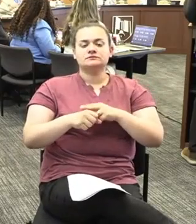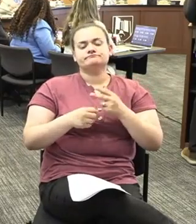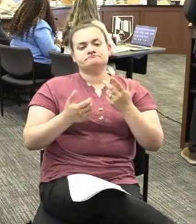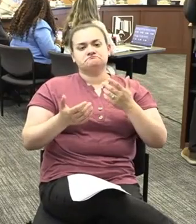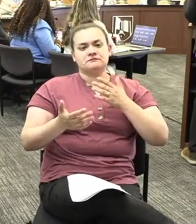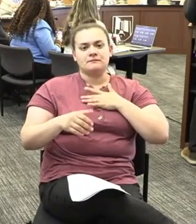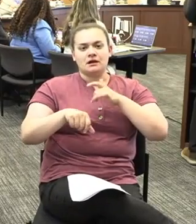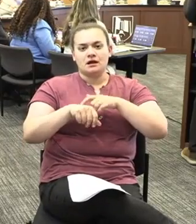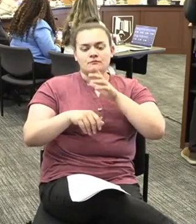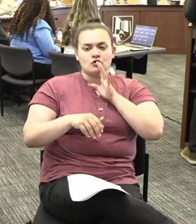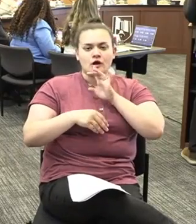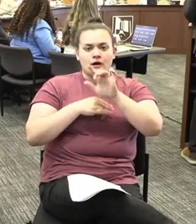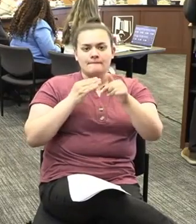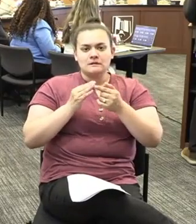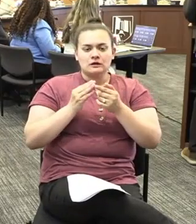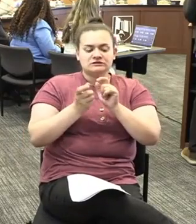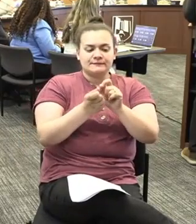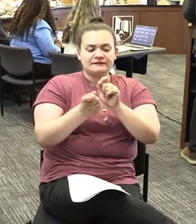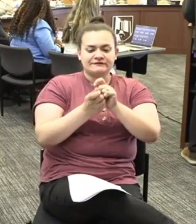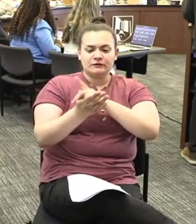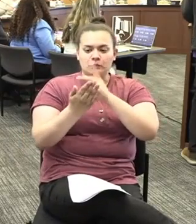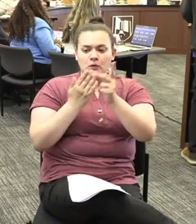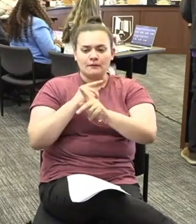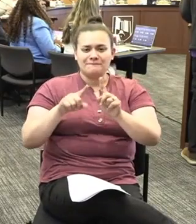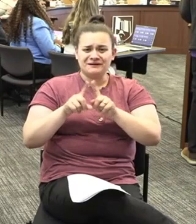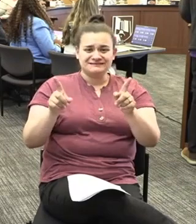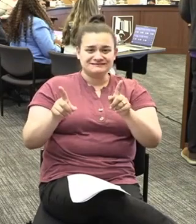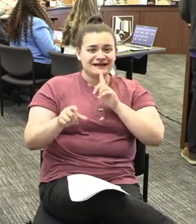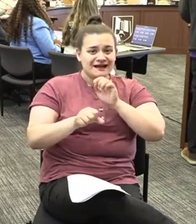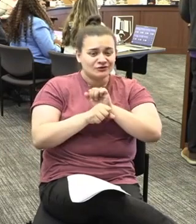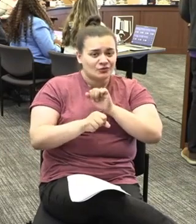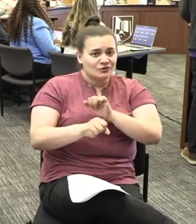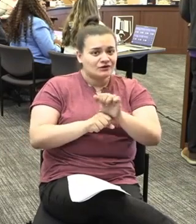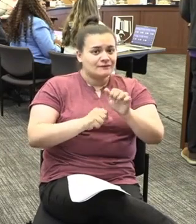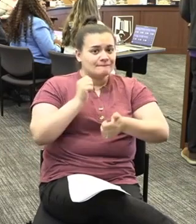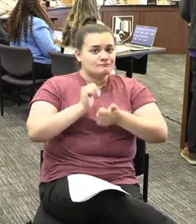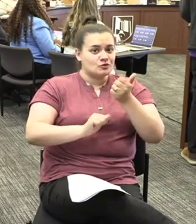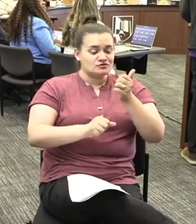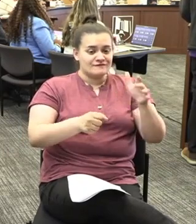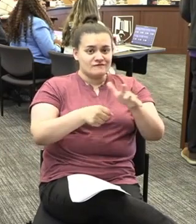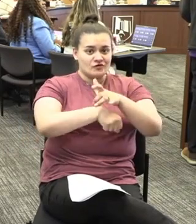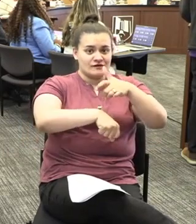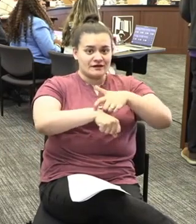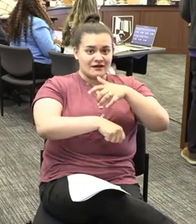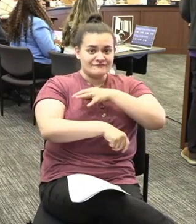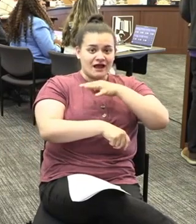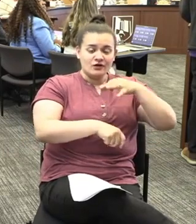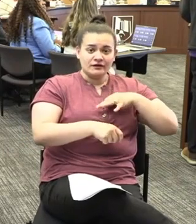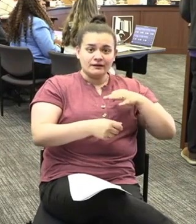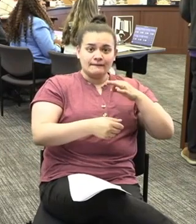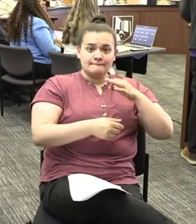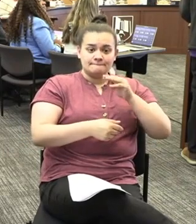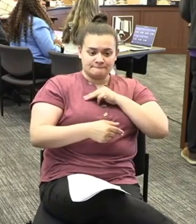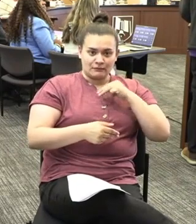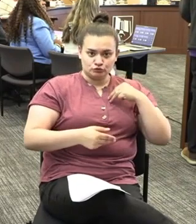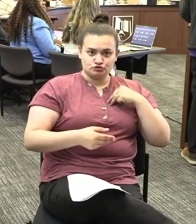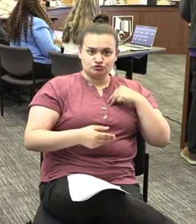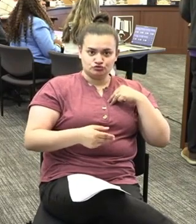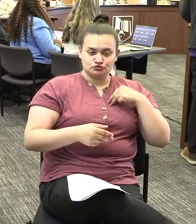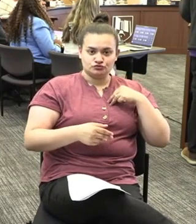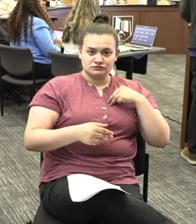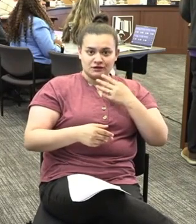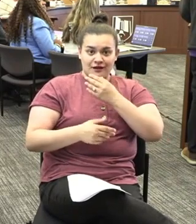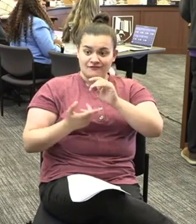a specific program, but you know, the reality is most of my full-time faculty members